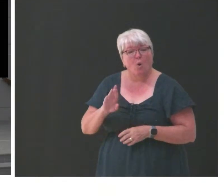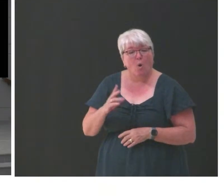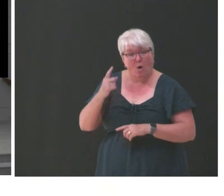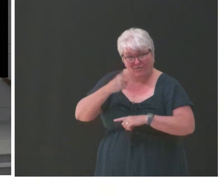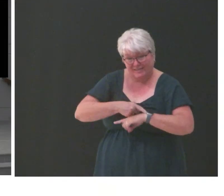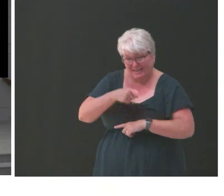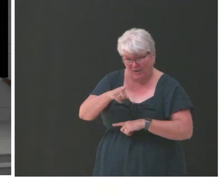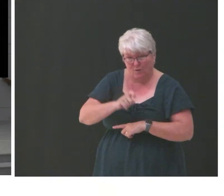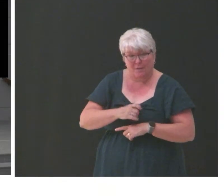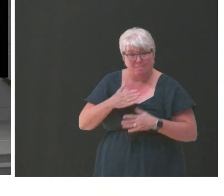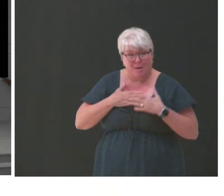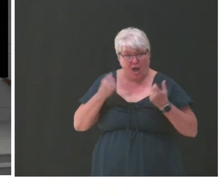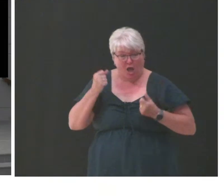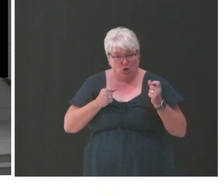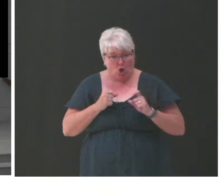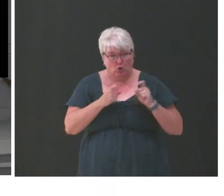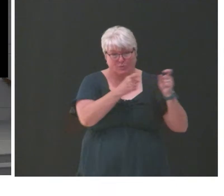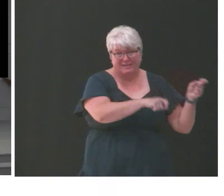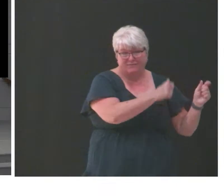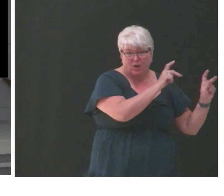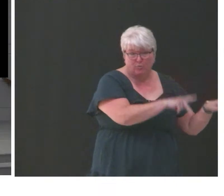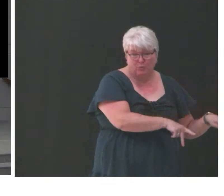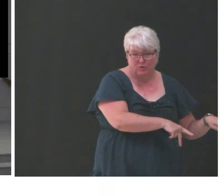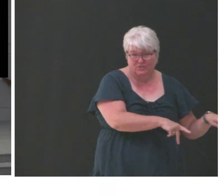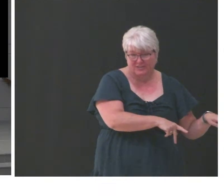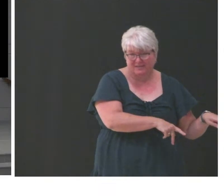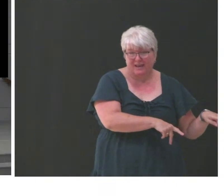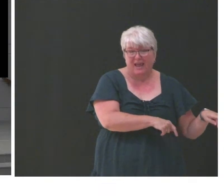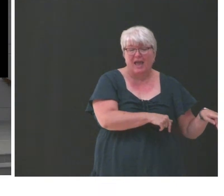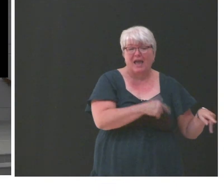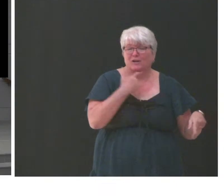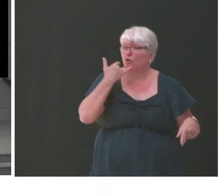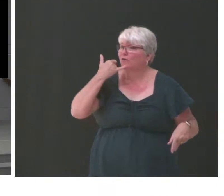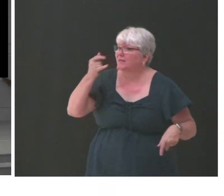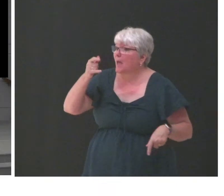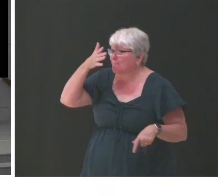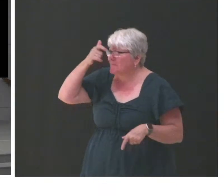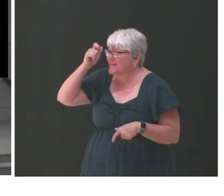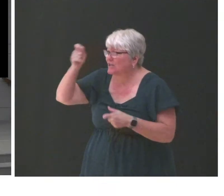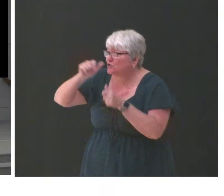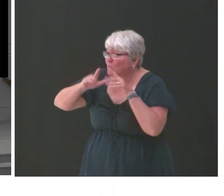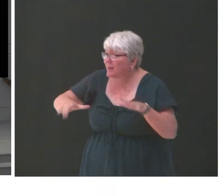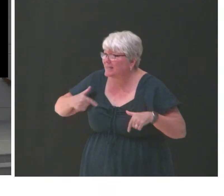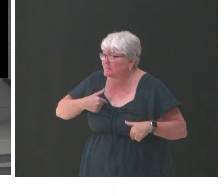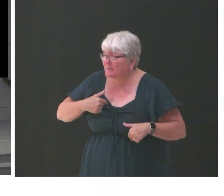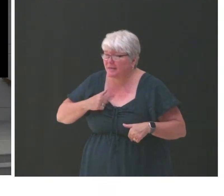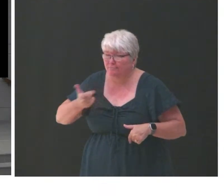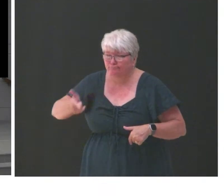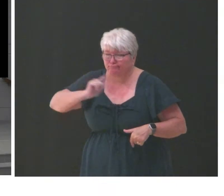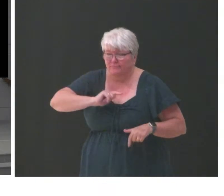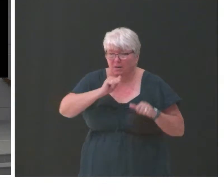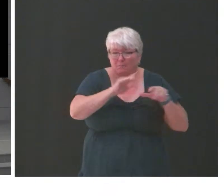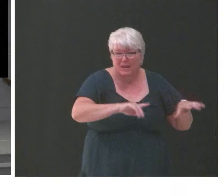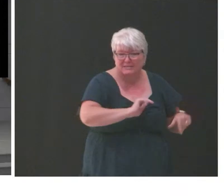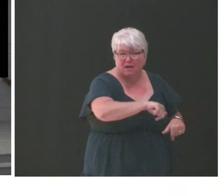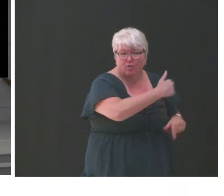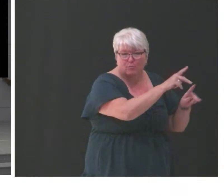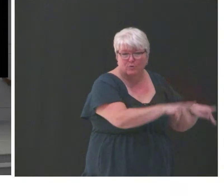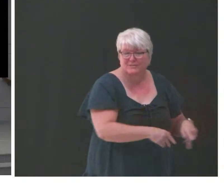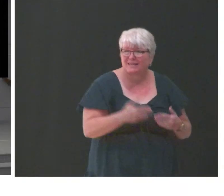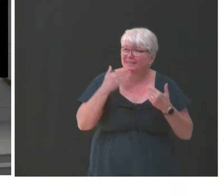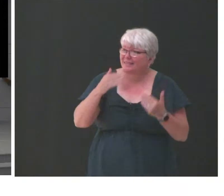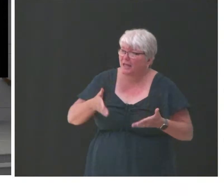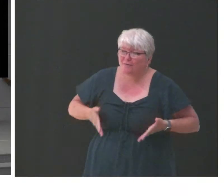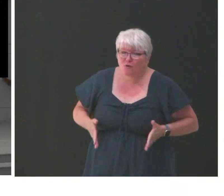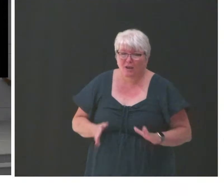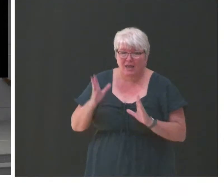day that you're able to give your car away to someone else because they gave you a car to have, and to call them and say, hey, because you blessed me, I was able to bless someone else. Thank you for